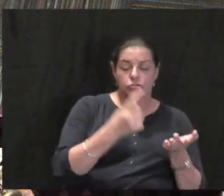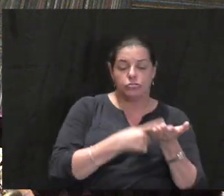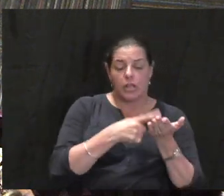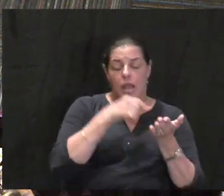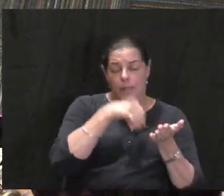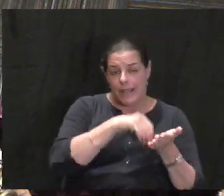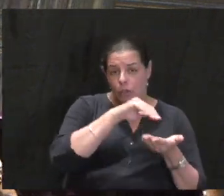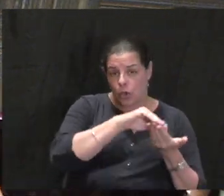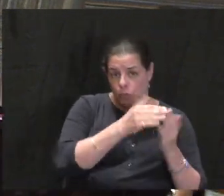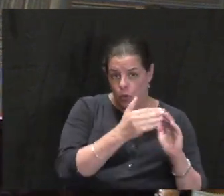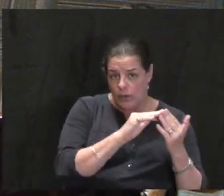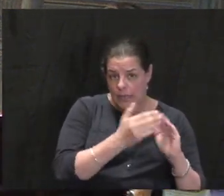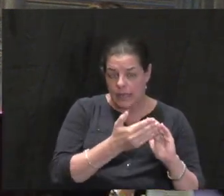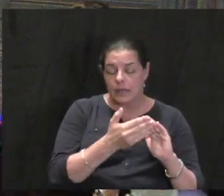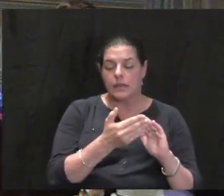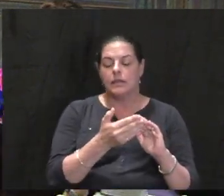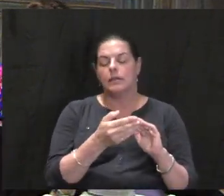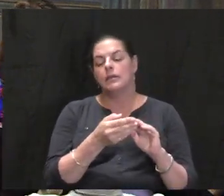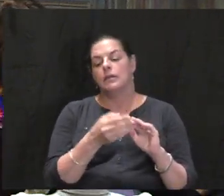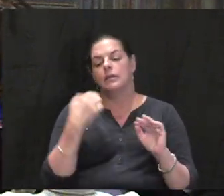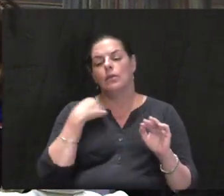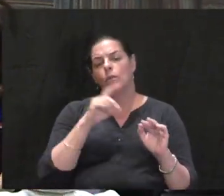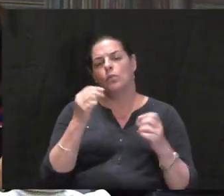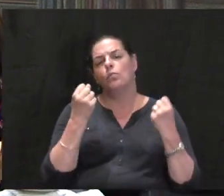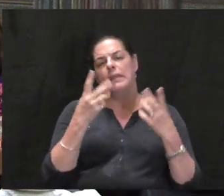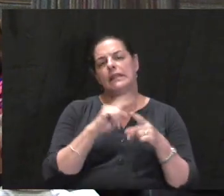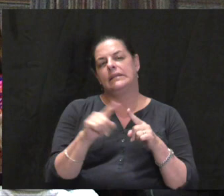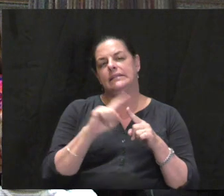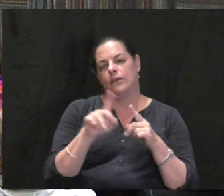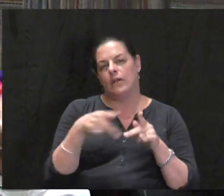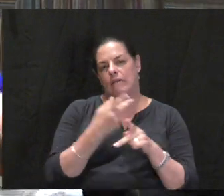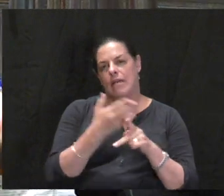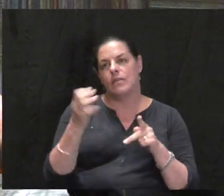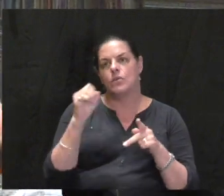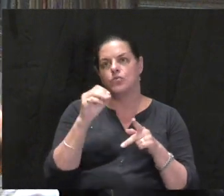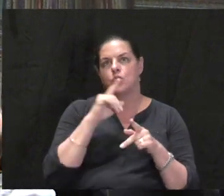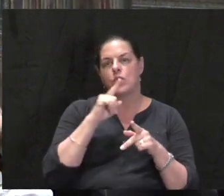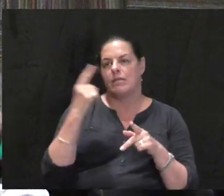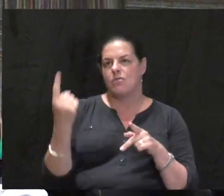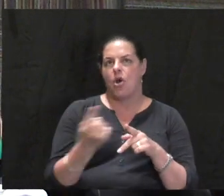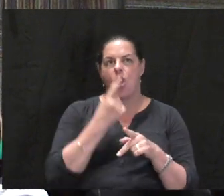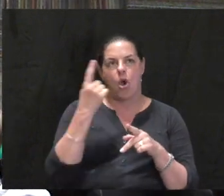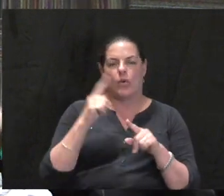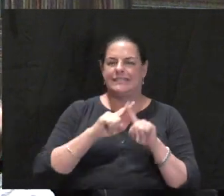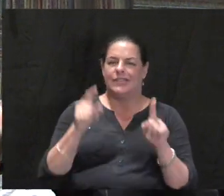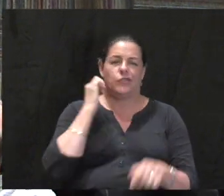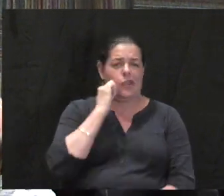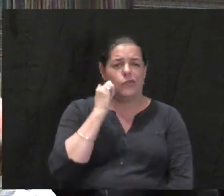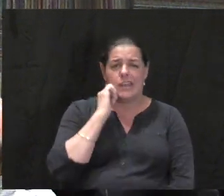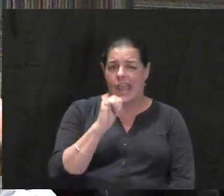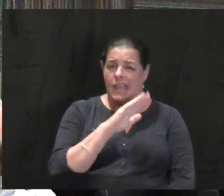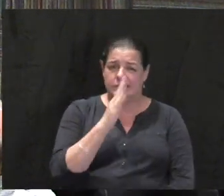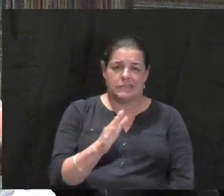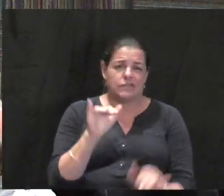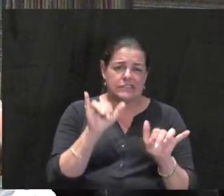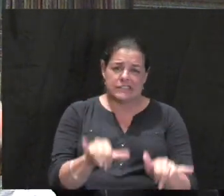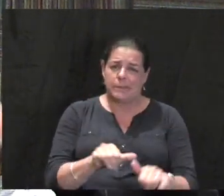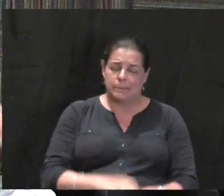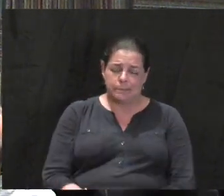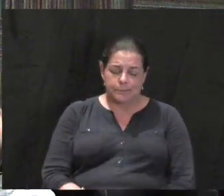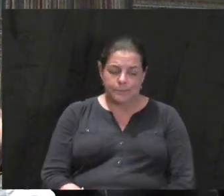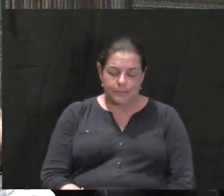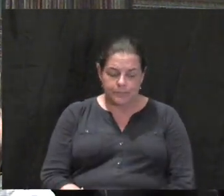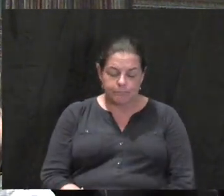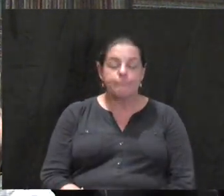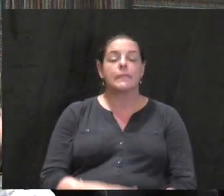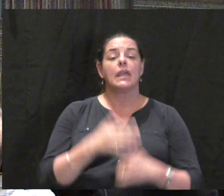So I would like to introduce to you, there are some others in the room that have also utilized the Ombudsman Office, but Miss Tiffany